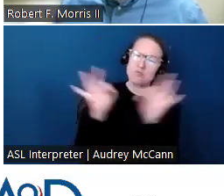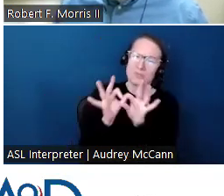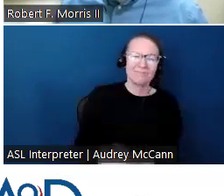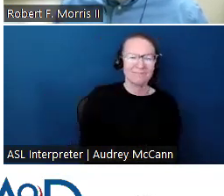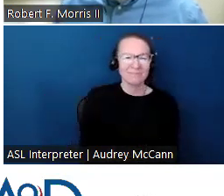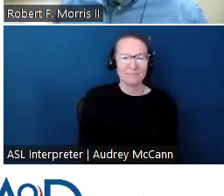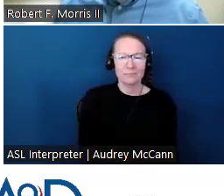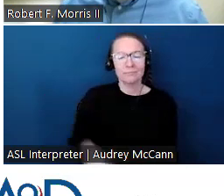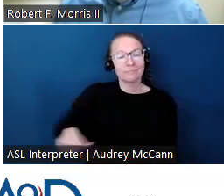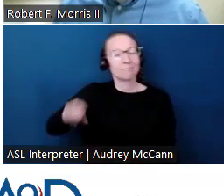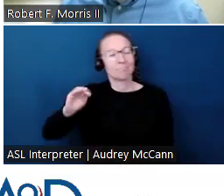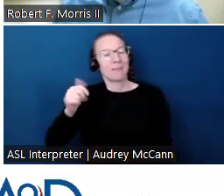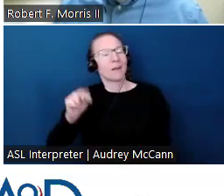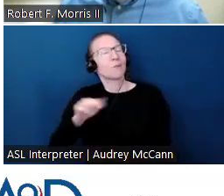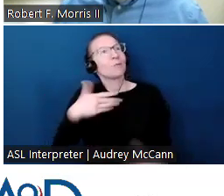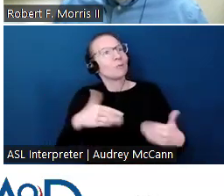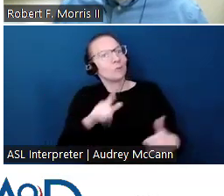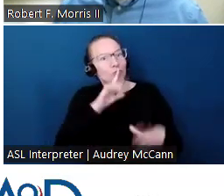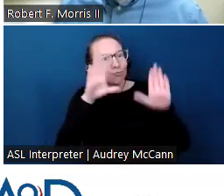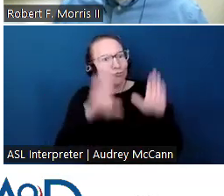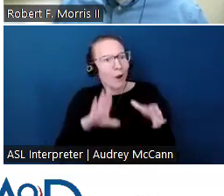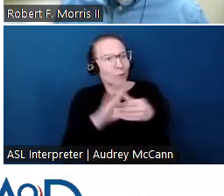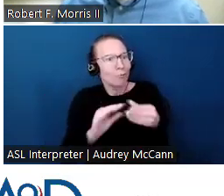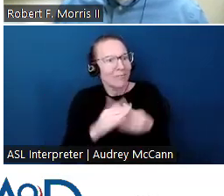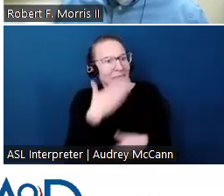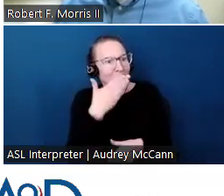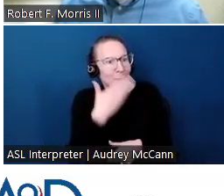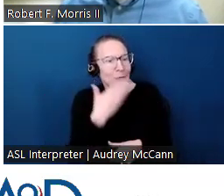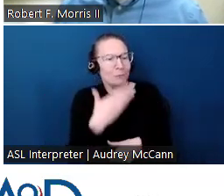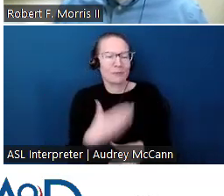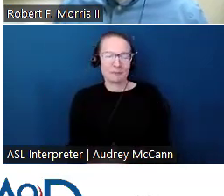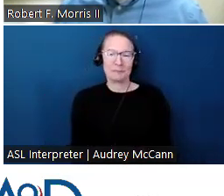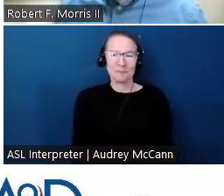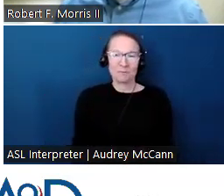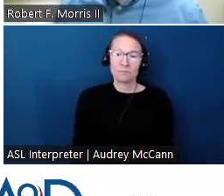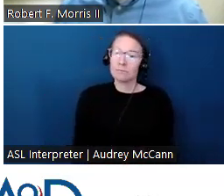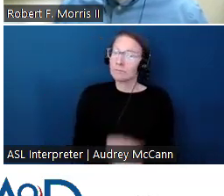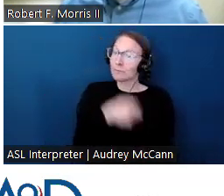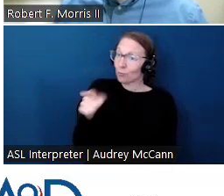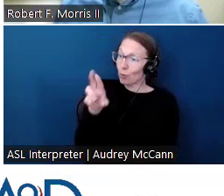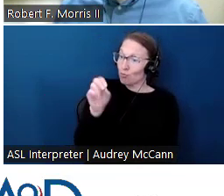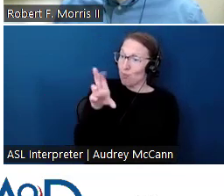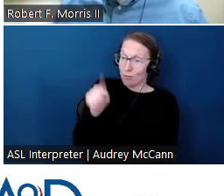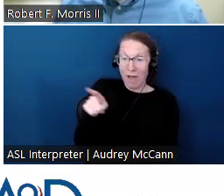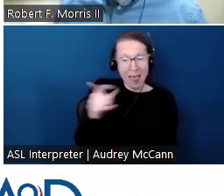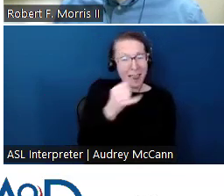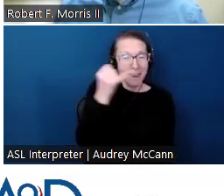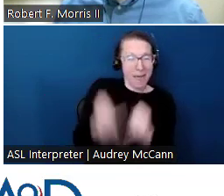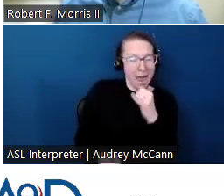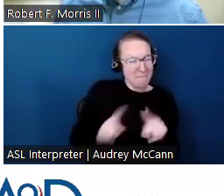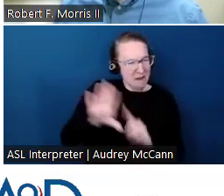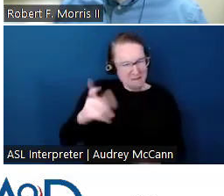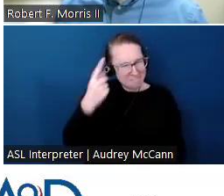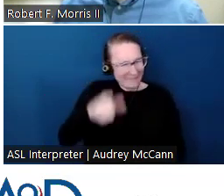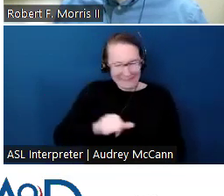Yeah, that's a great story, Blake, and thanks so much for sharing. And Robert, last but certainly not least, anything else you'd like to